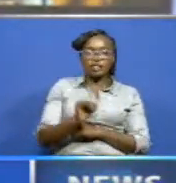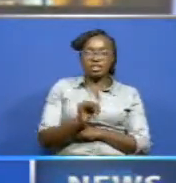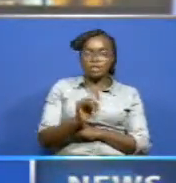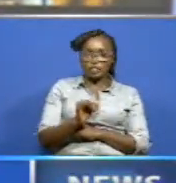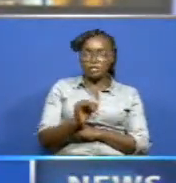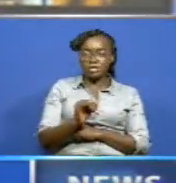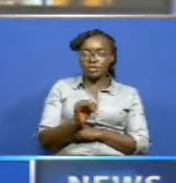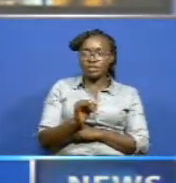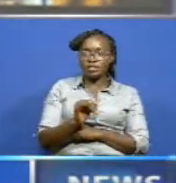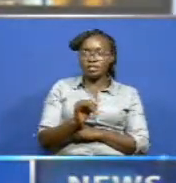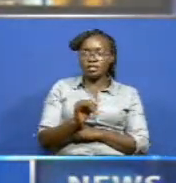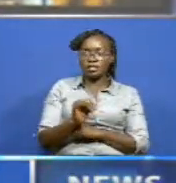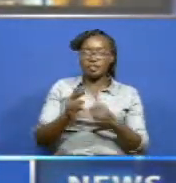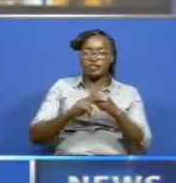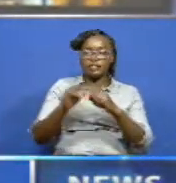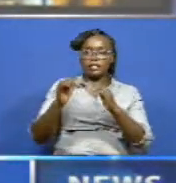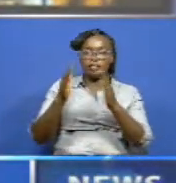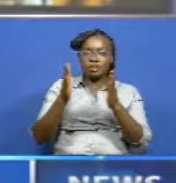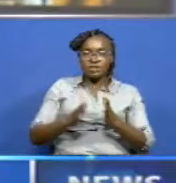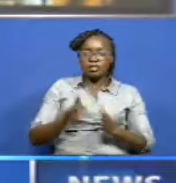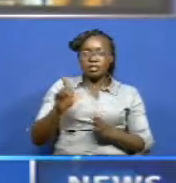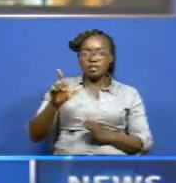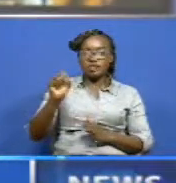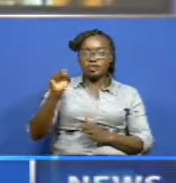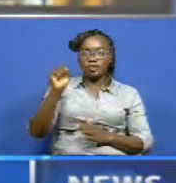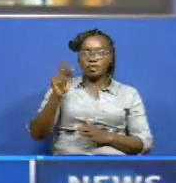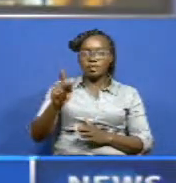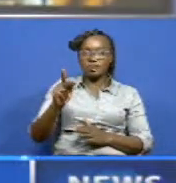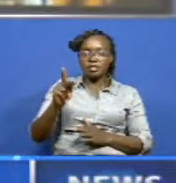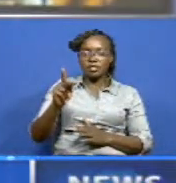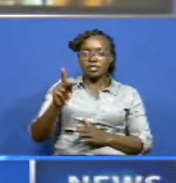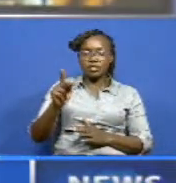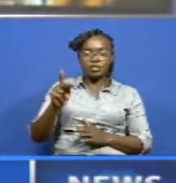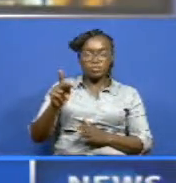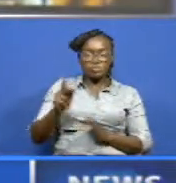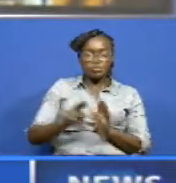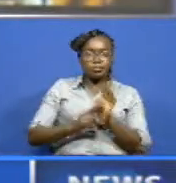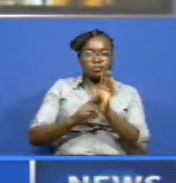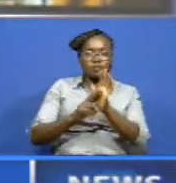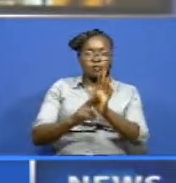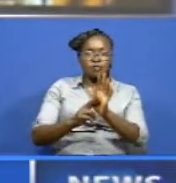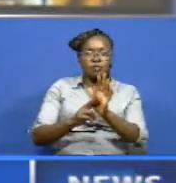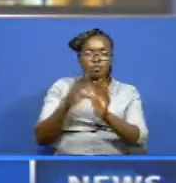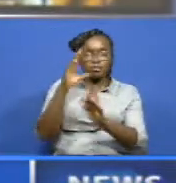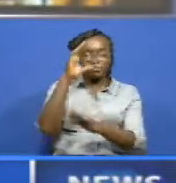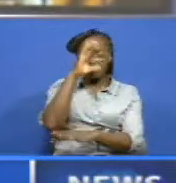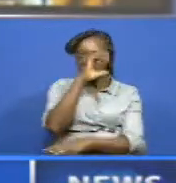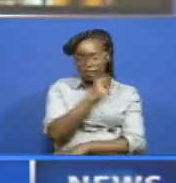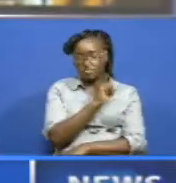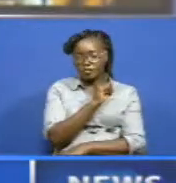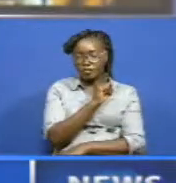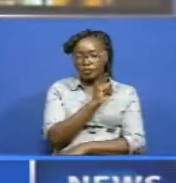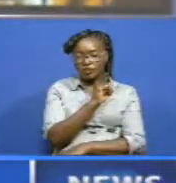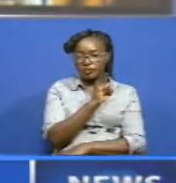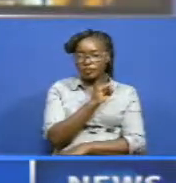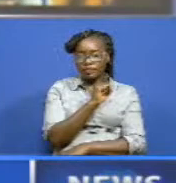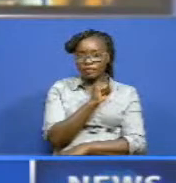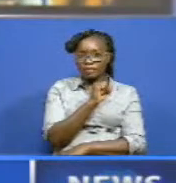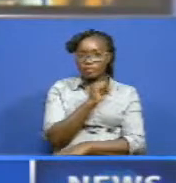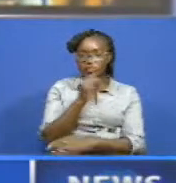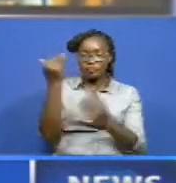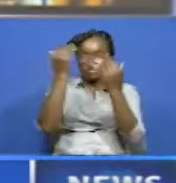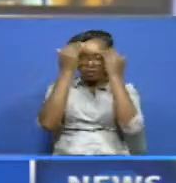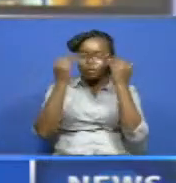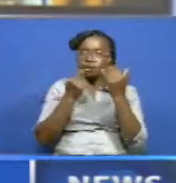The 7th person, the Law Society of Kenya representative Dorothy Jemator, didn't attend the event following the court